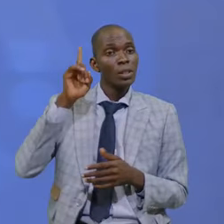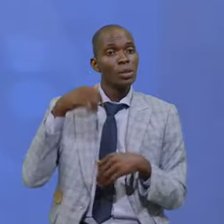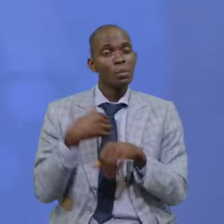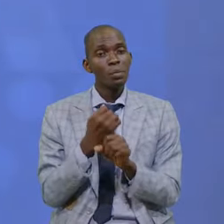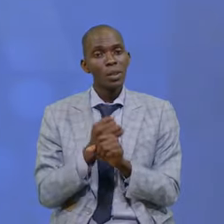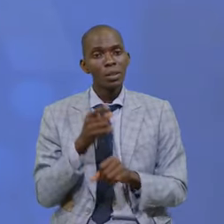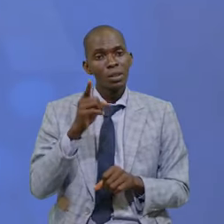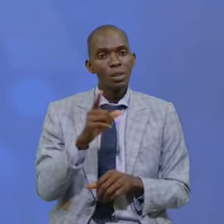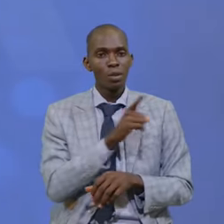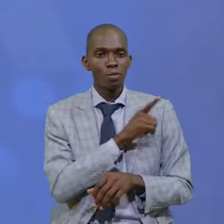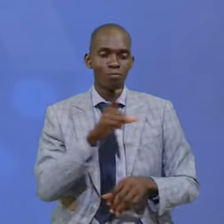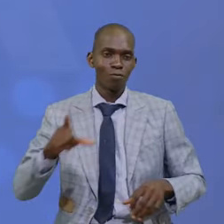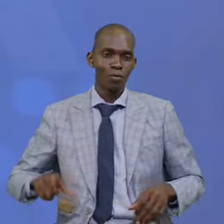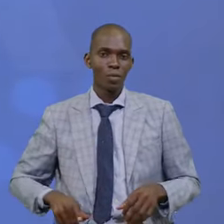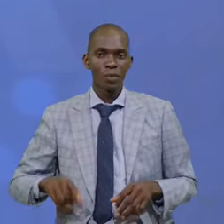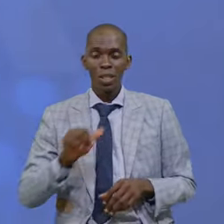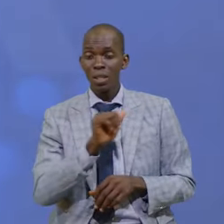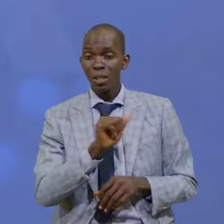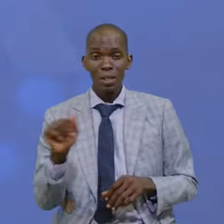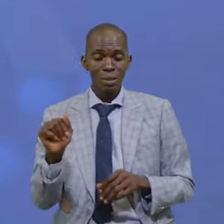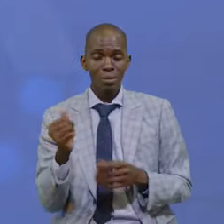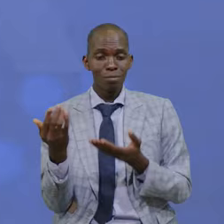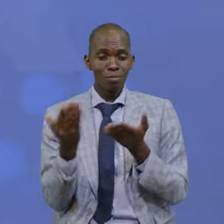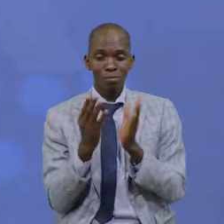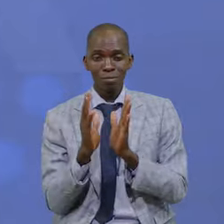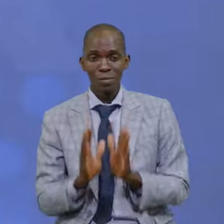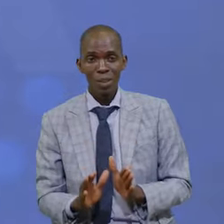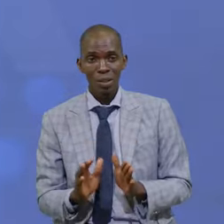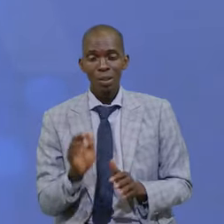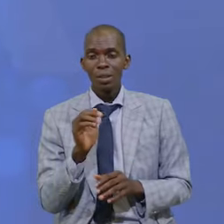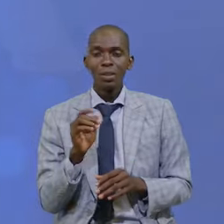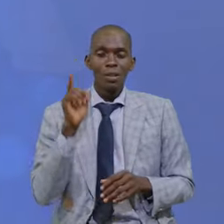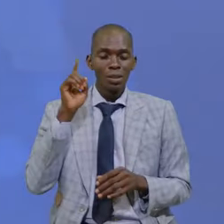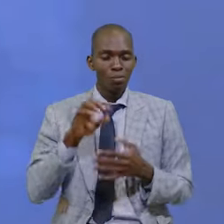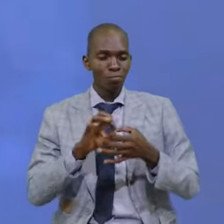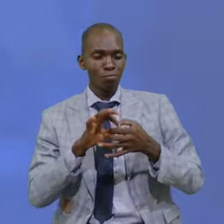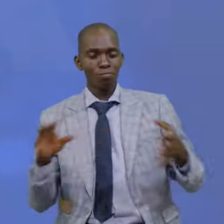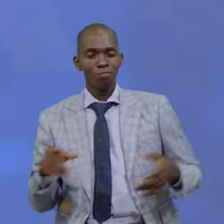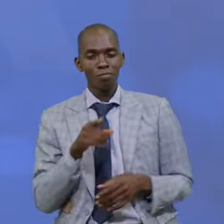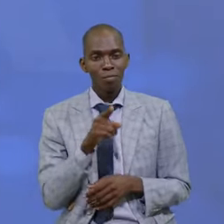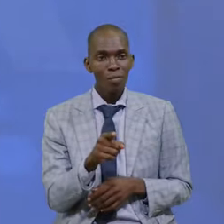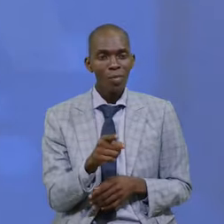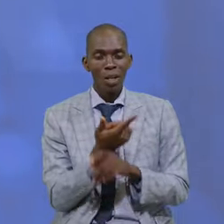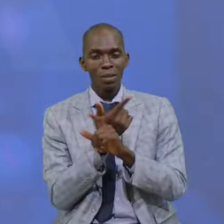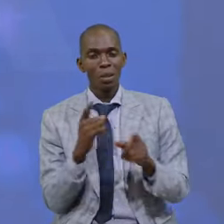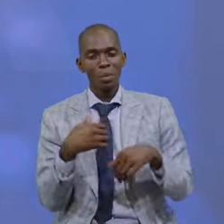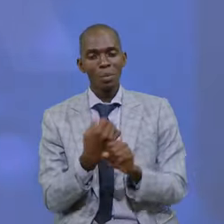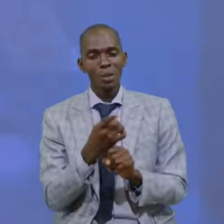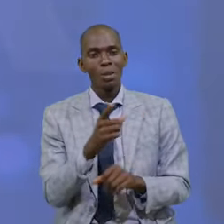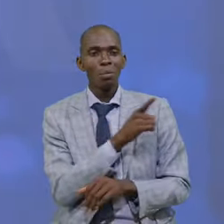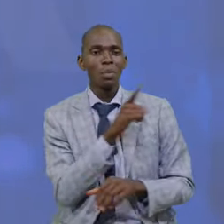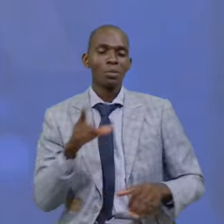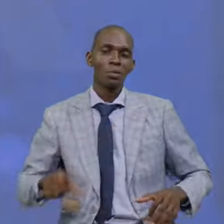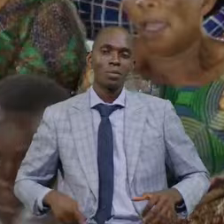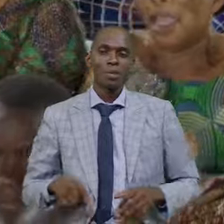slave, he loosed him, he liberated him, and made him Lord. You'll not be